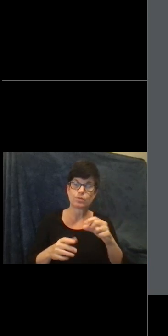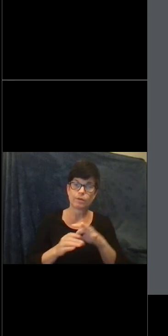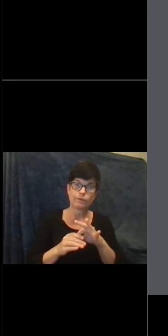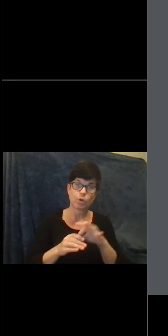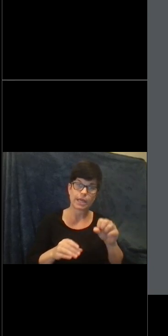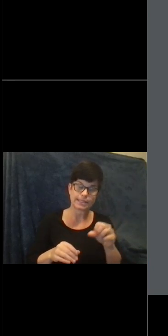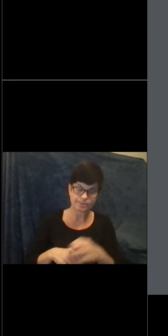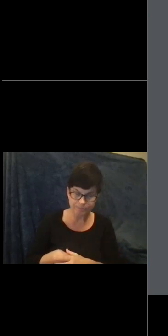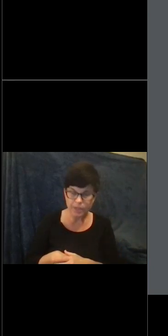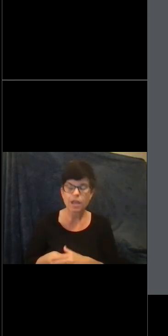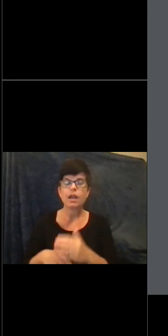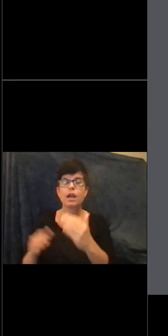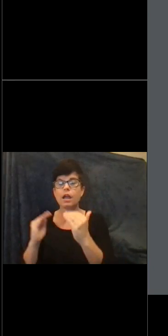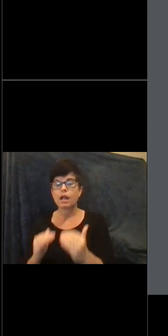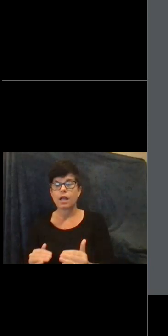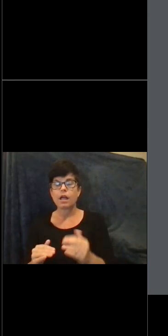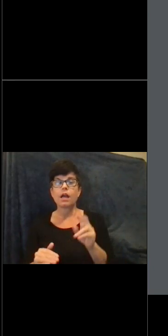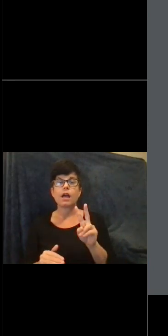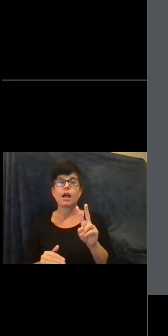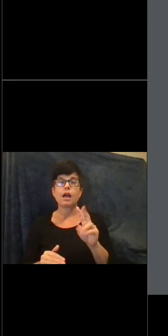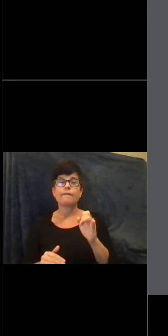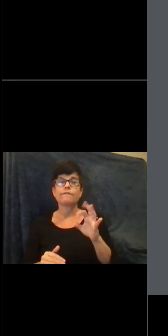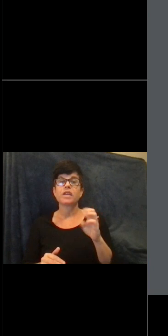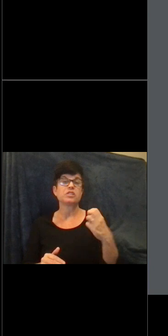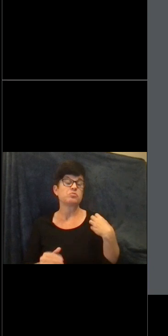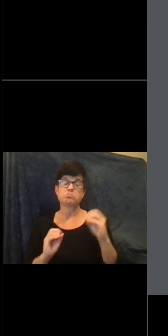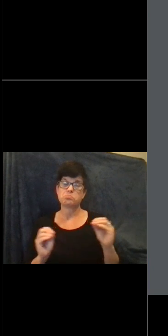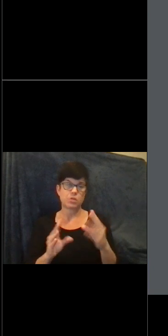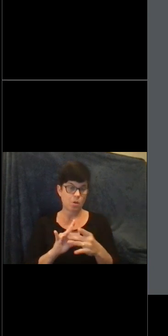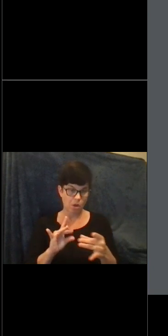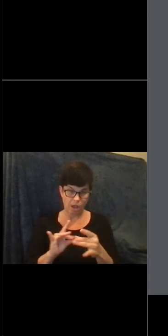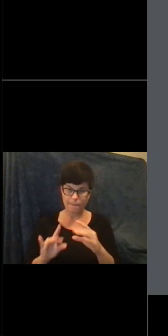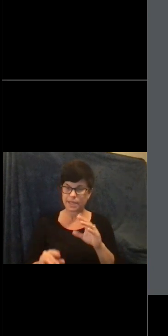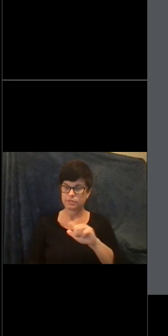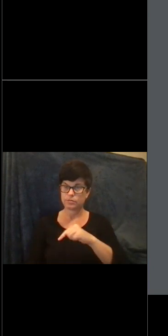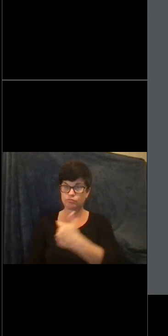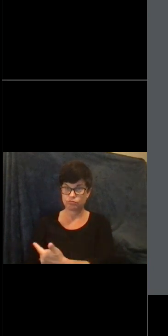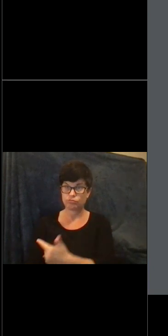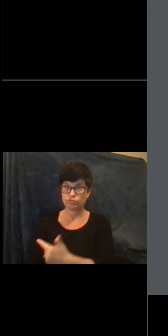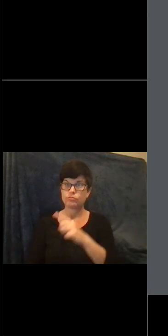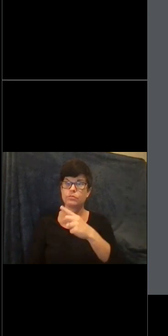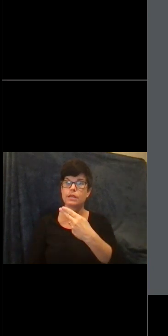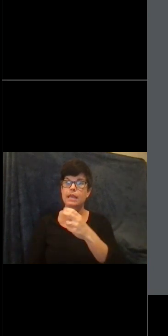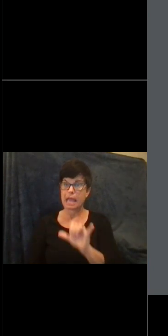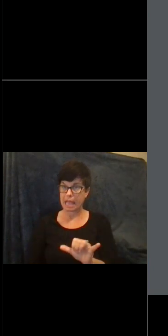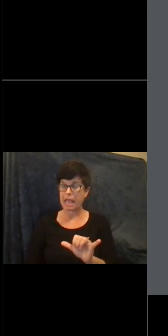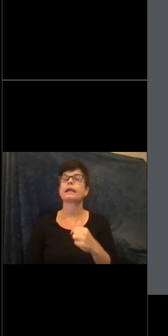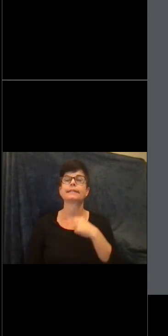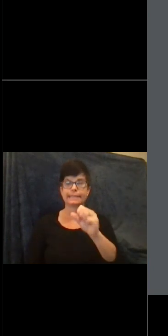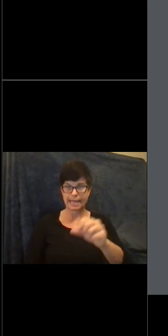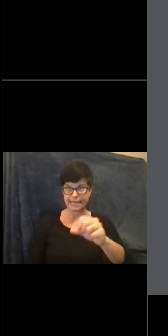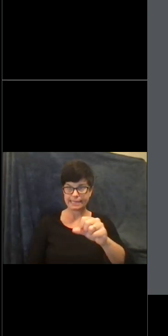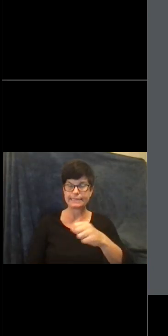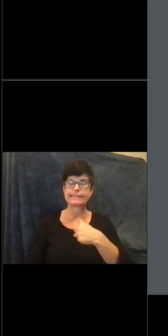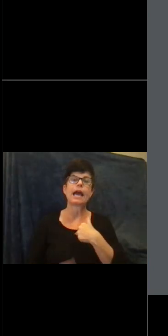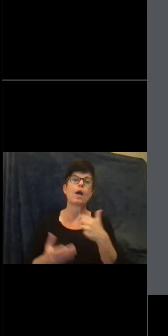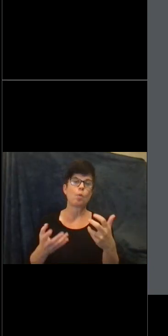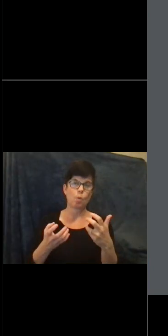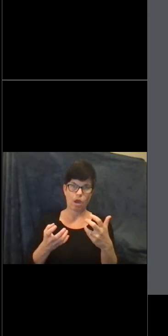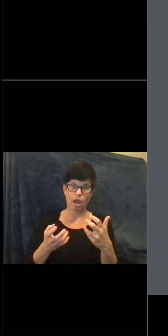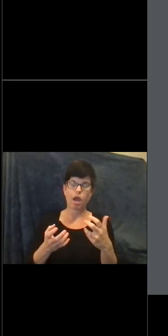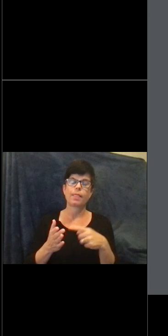Vice Chair Turkin. I don't have any comments. Okay. Board Member Hay. I am in favor of this also. I'd just like to